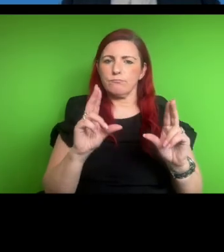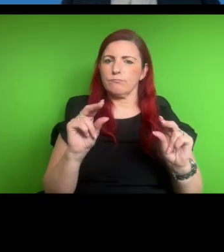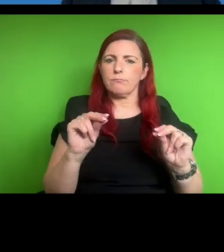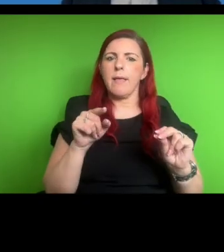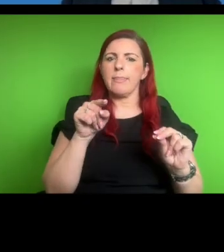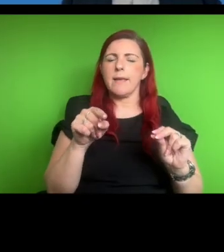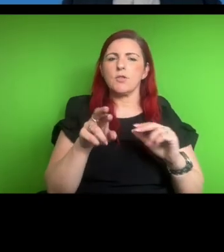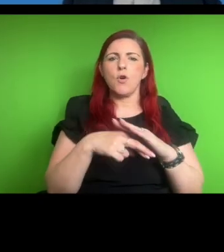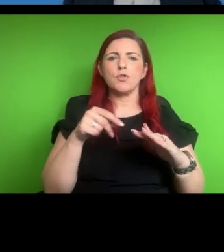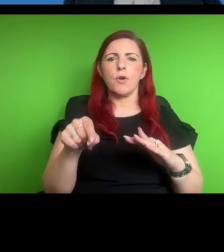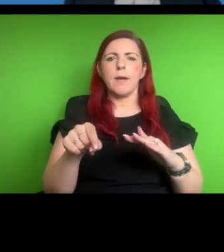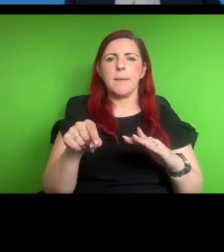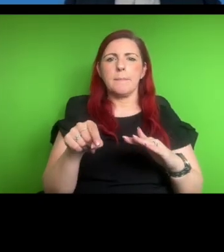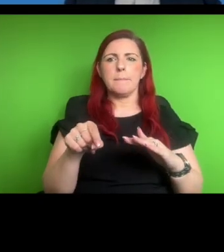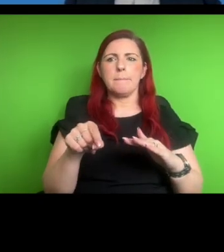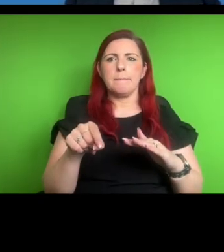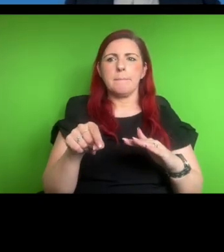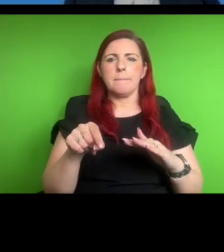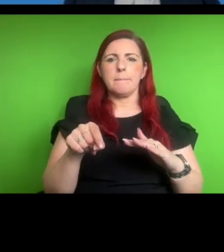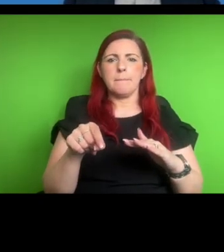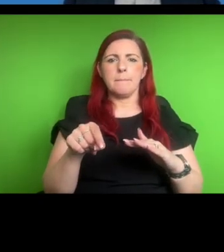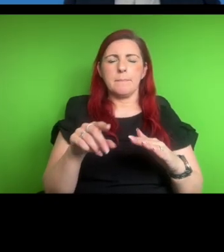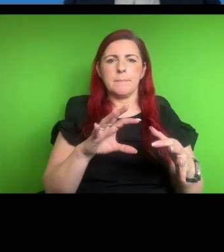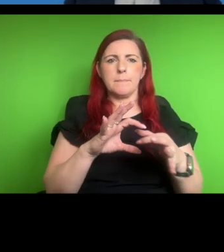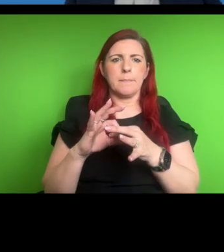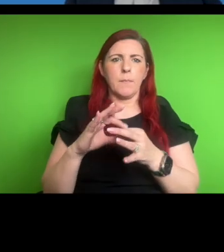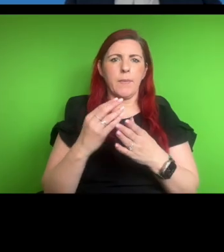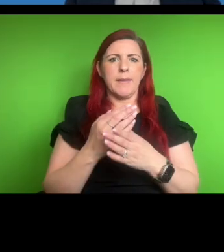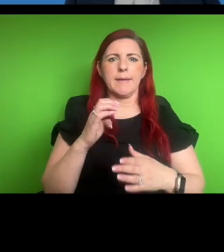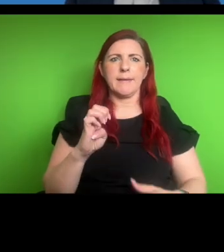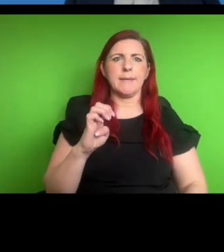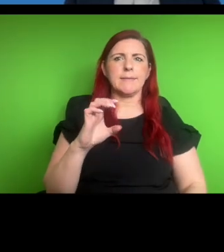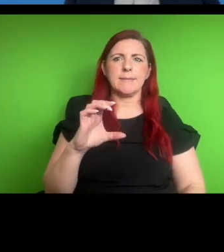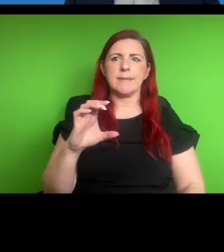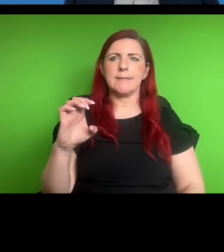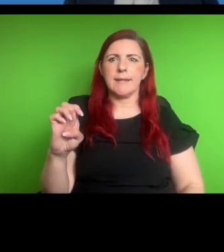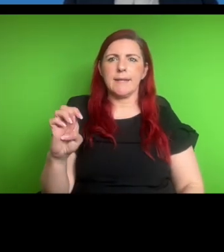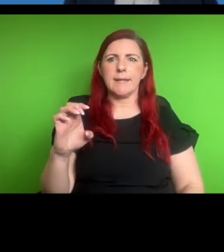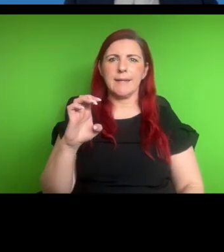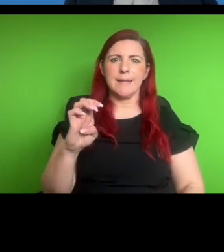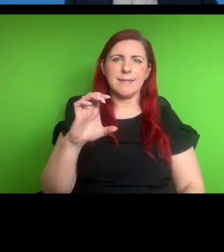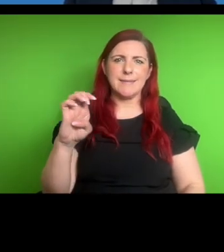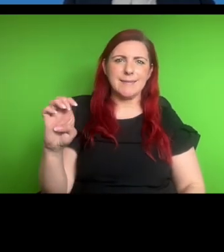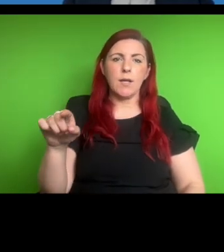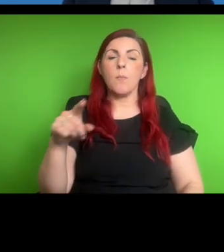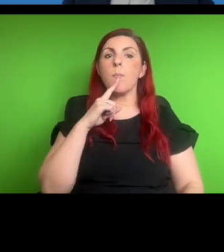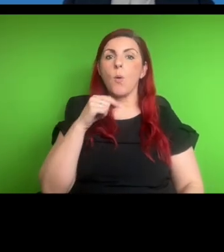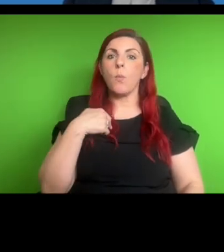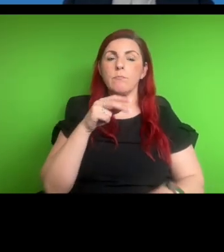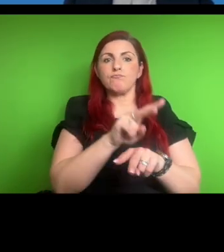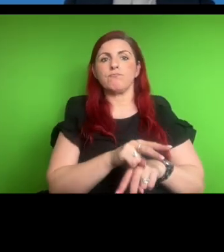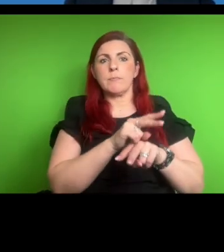the remit of the CCPC. But we do oversee compliance of ECS providers across the areas